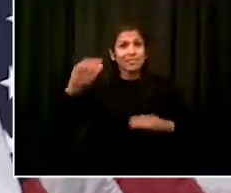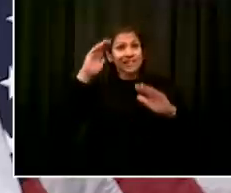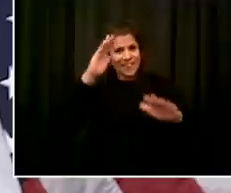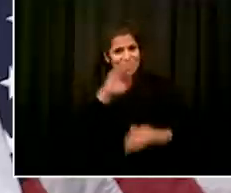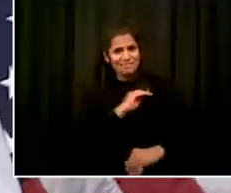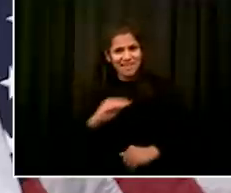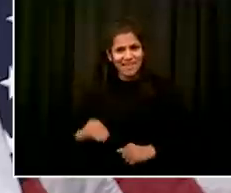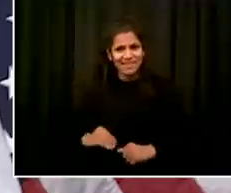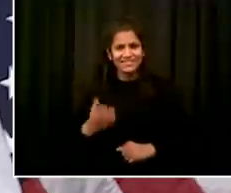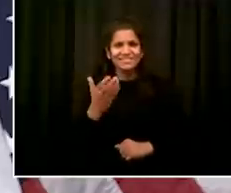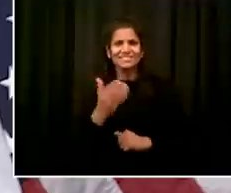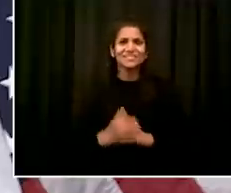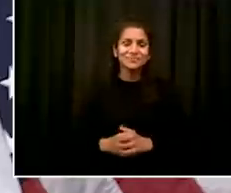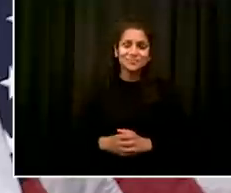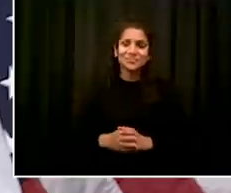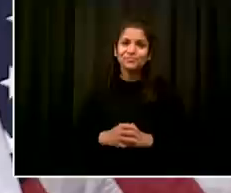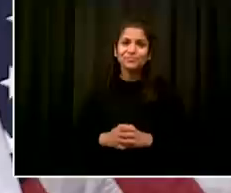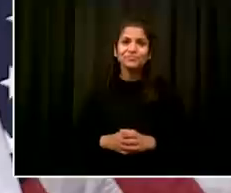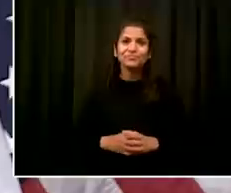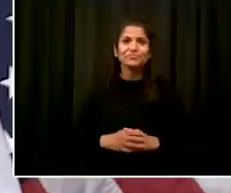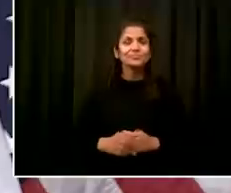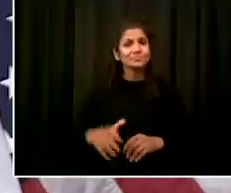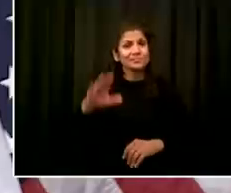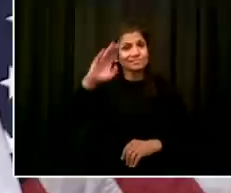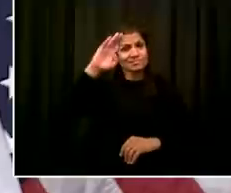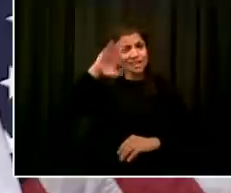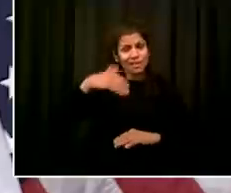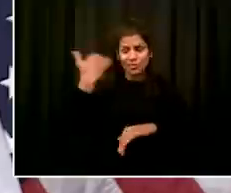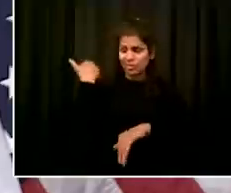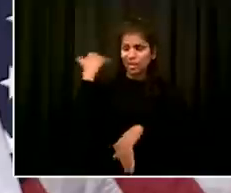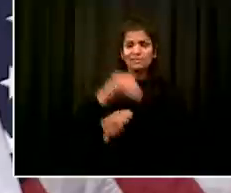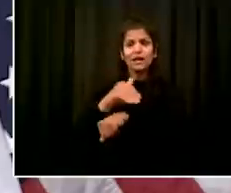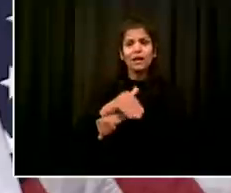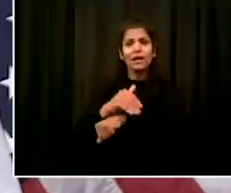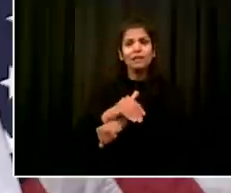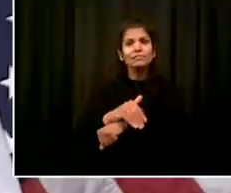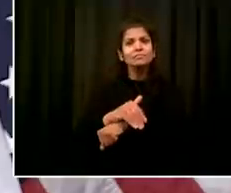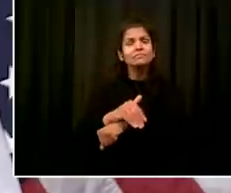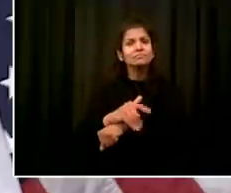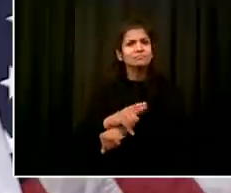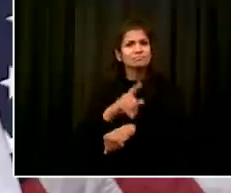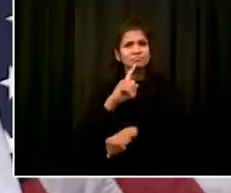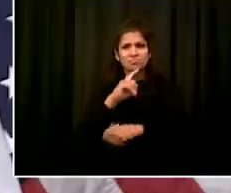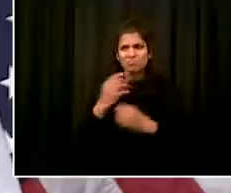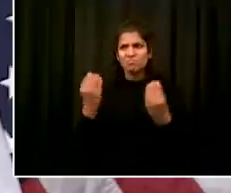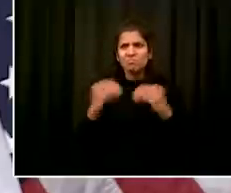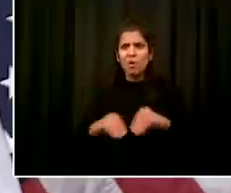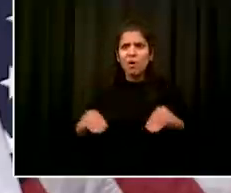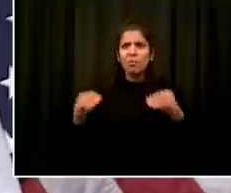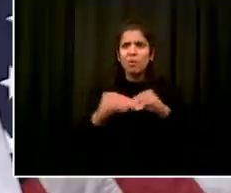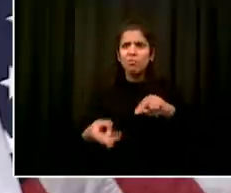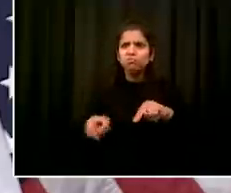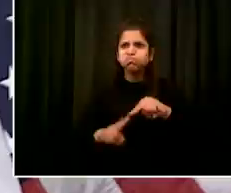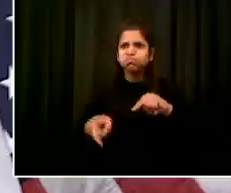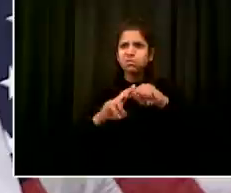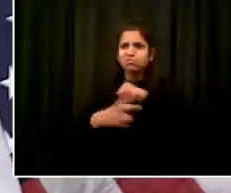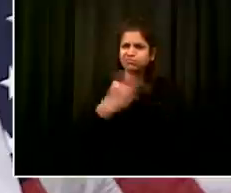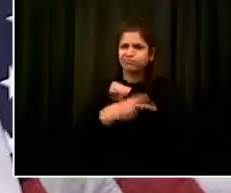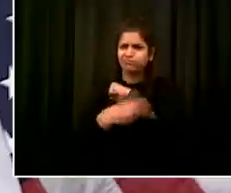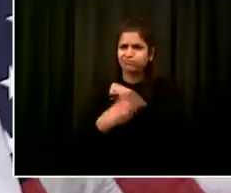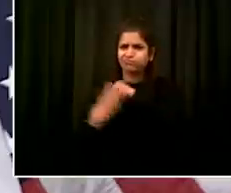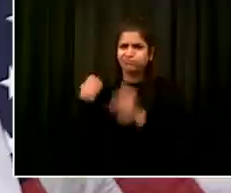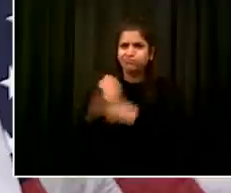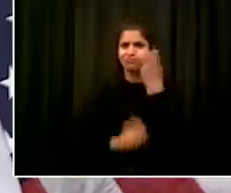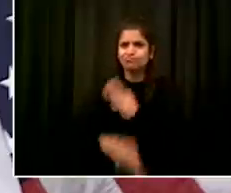in the number of incidents, in the number of looting incidents, but I wanted to see if there's anything more you could say